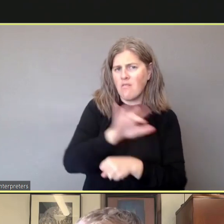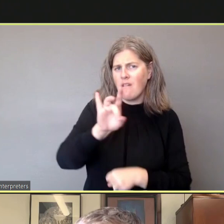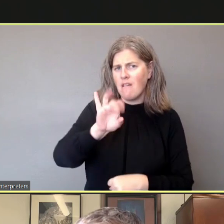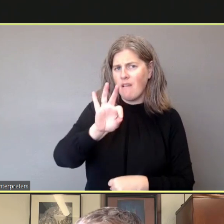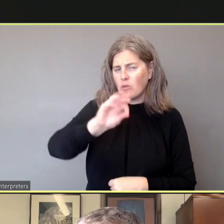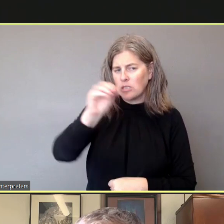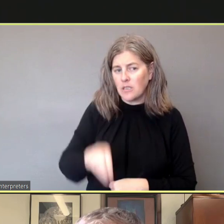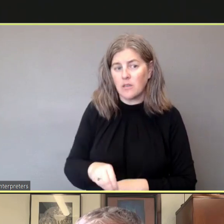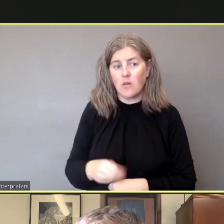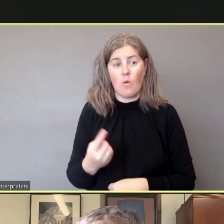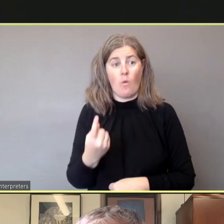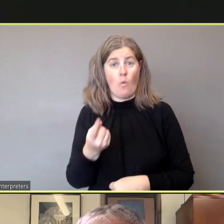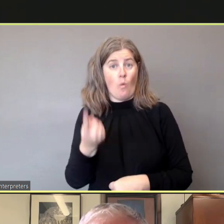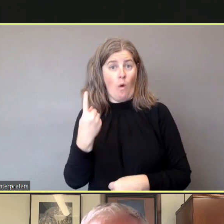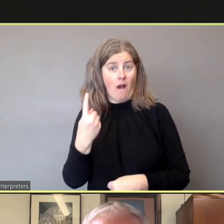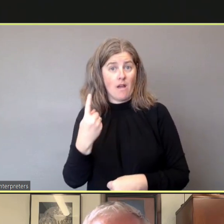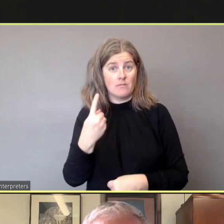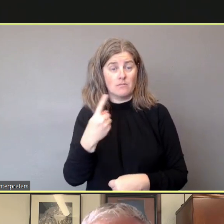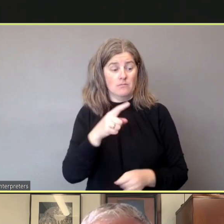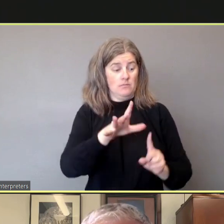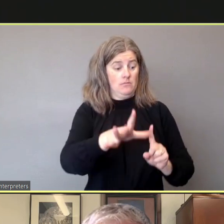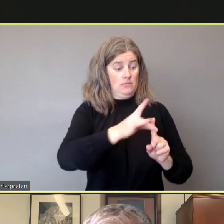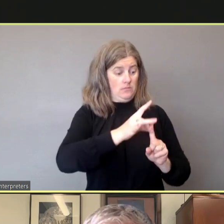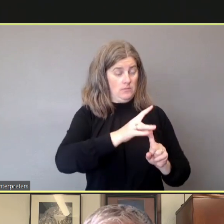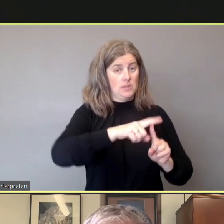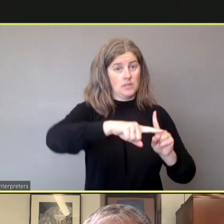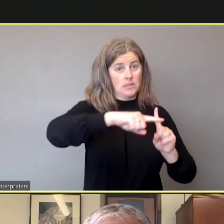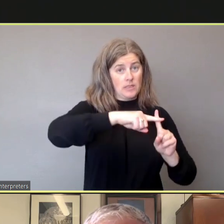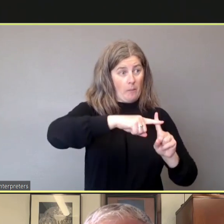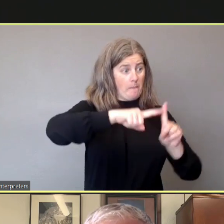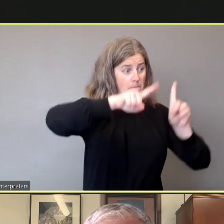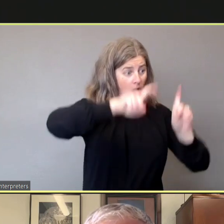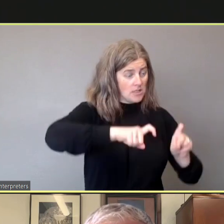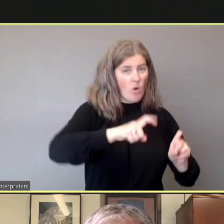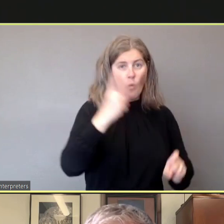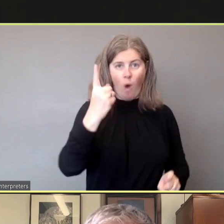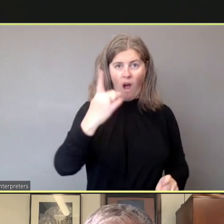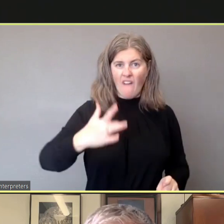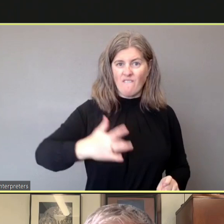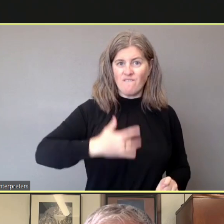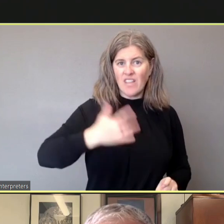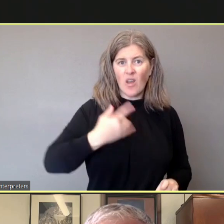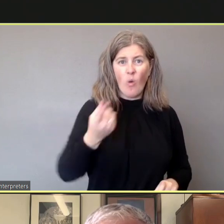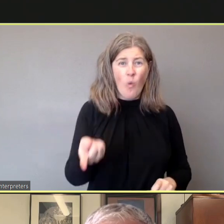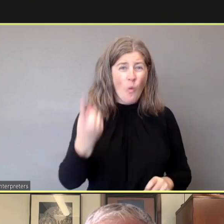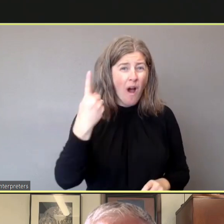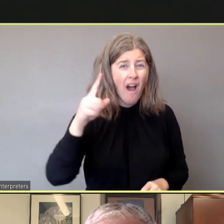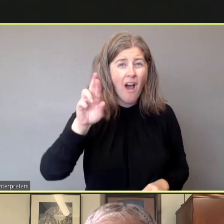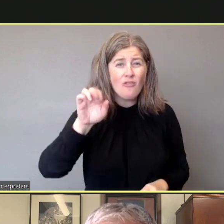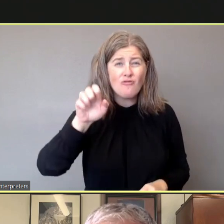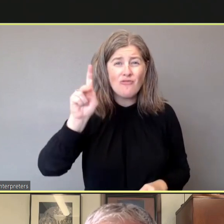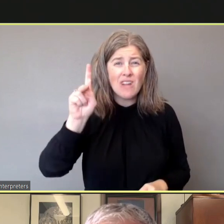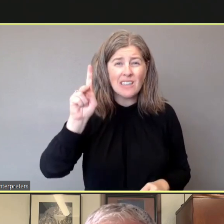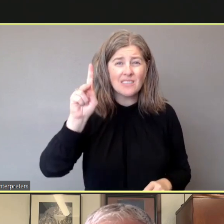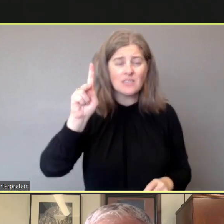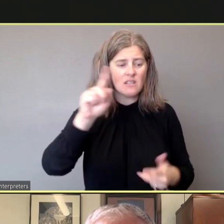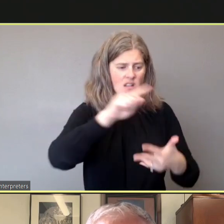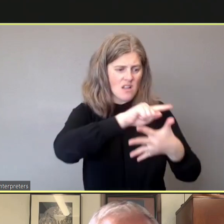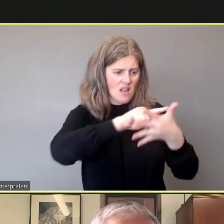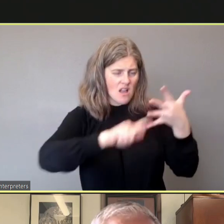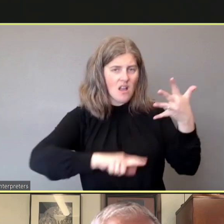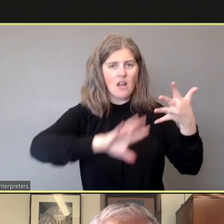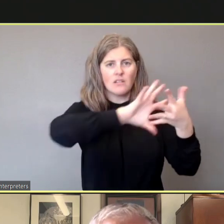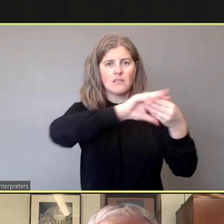one test positive, one symptom, one risk factor equals treatment.